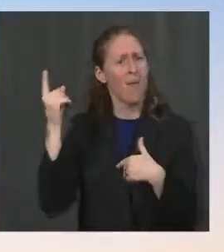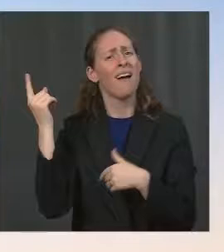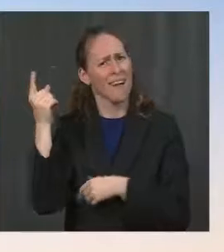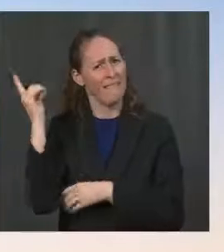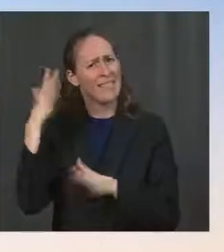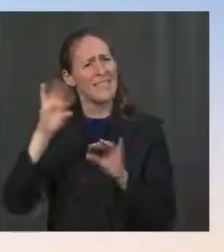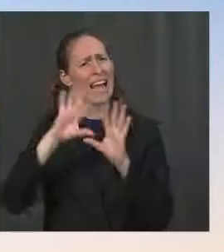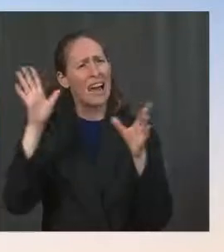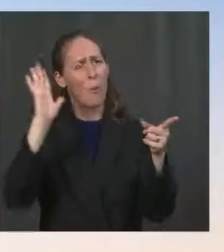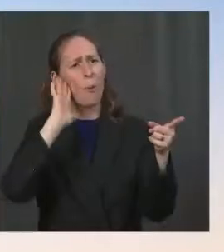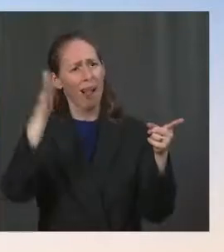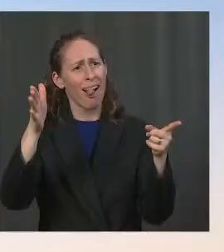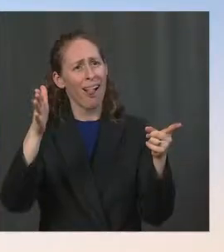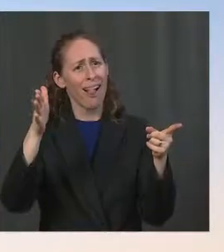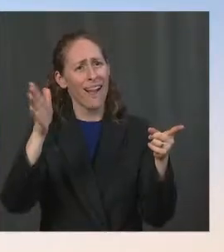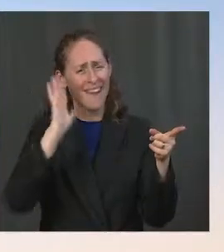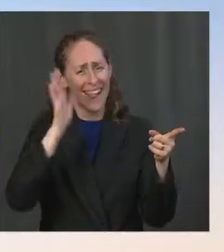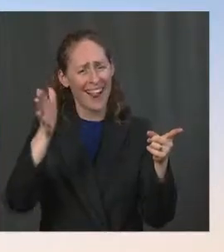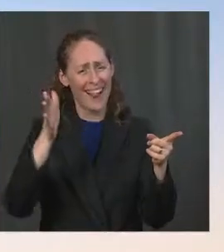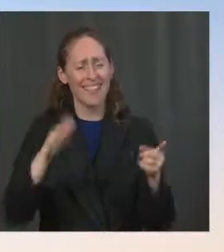Thank you, Jeff.